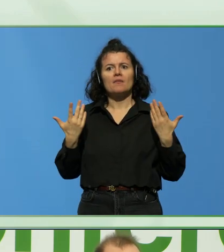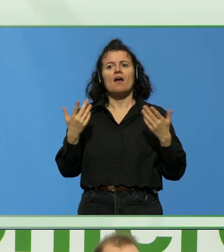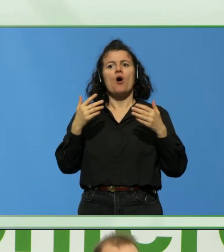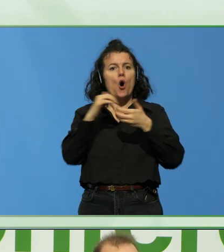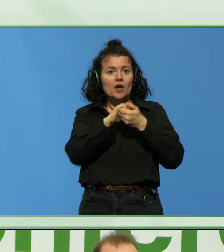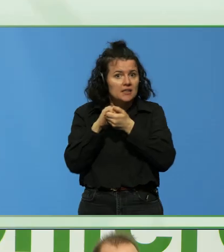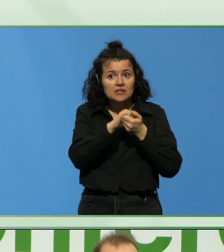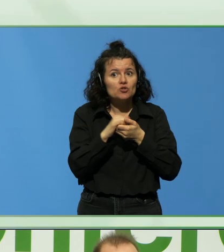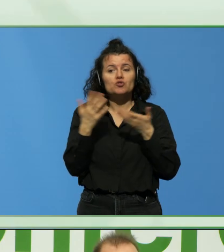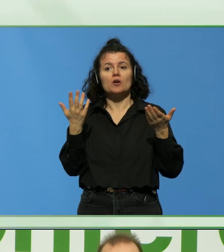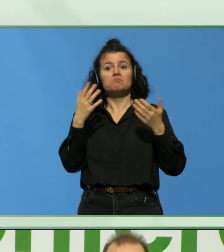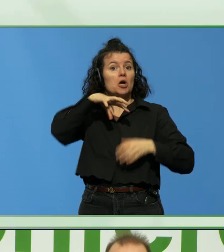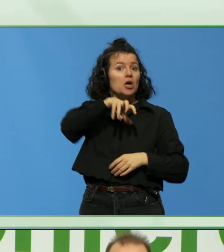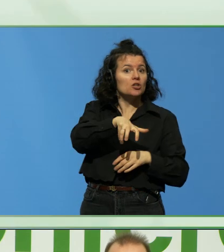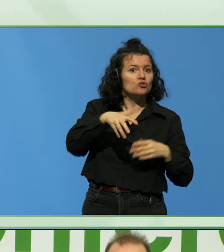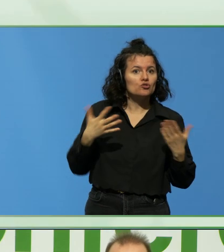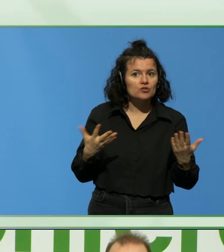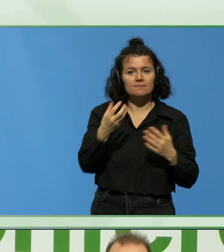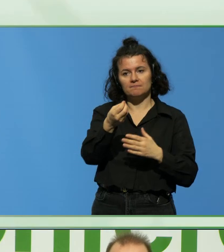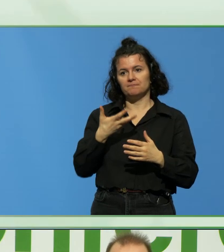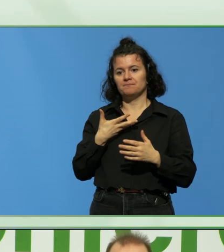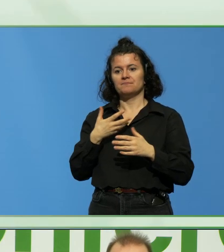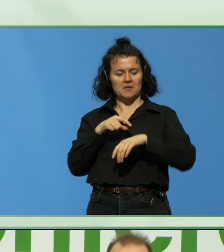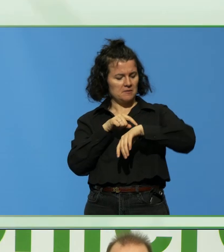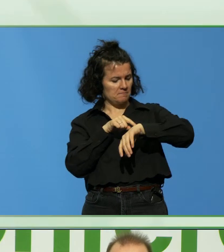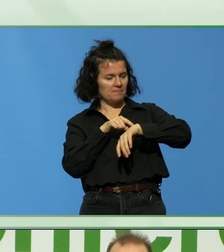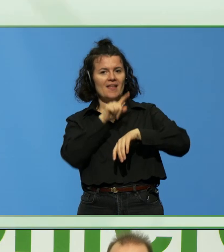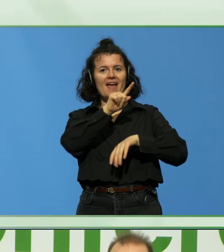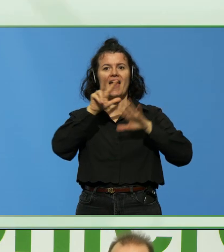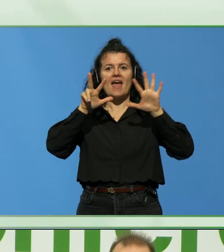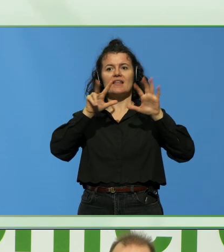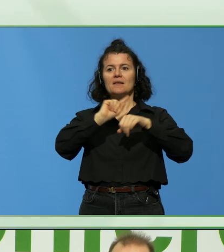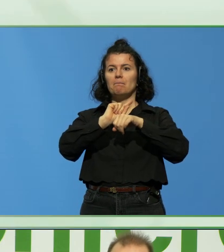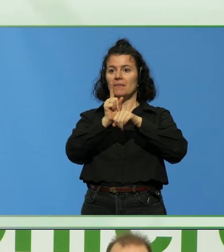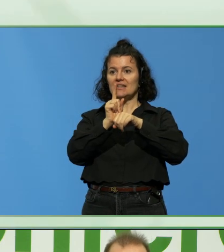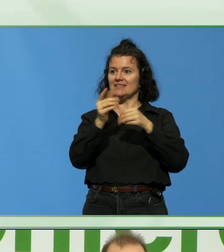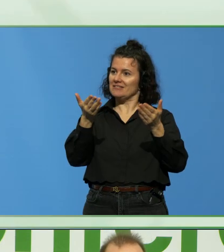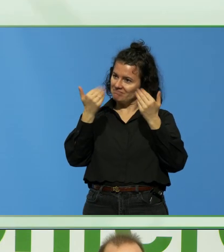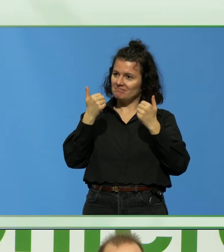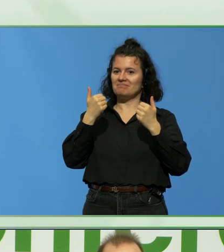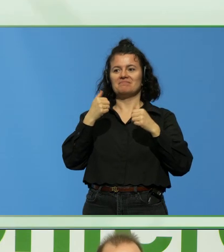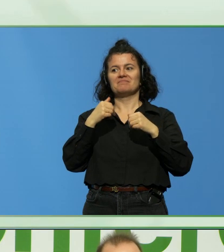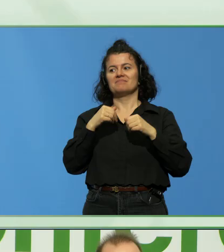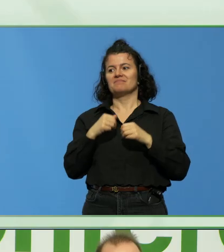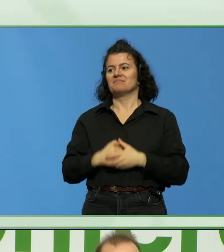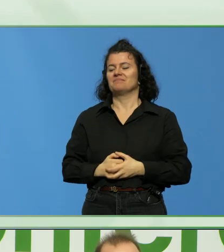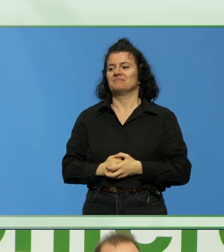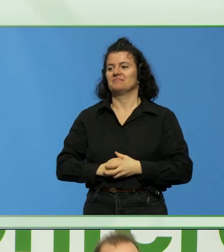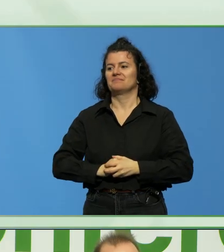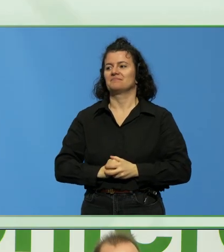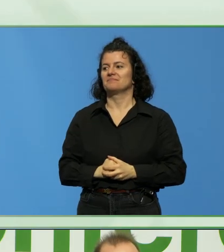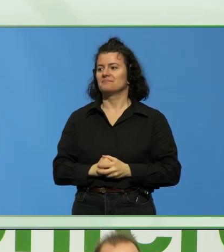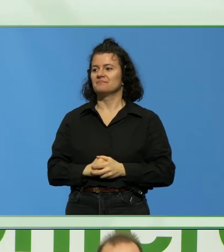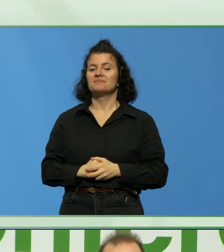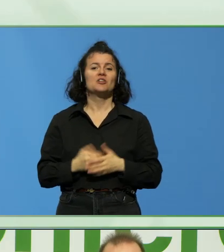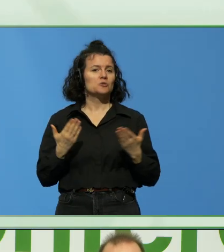question. We have some 18 minutes at our disposal. Let's make the most of the time. Feel free to just simply